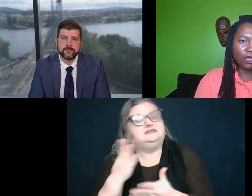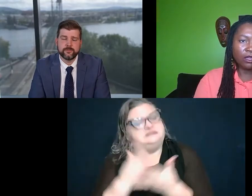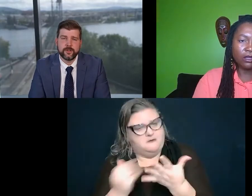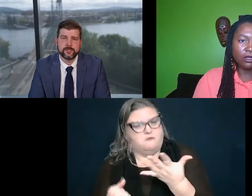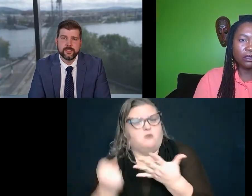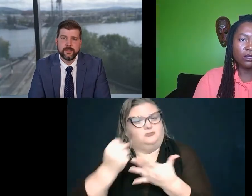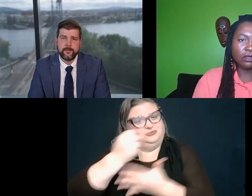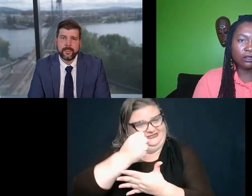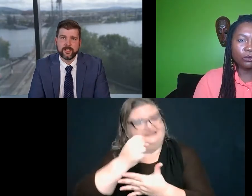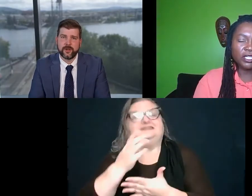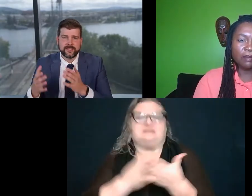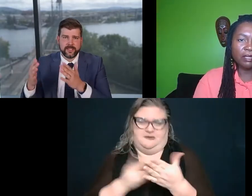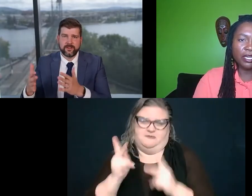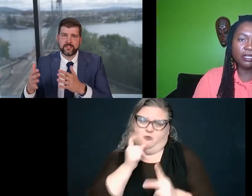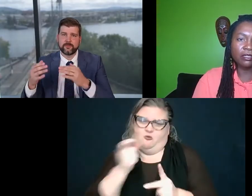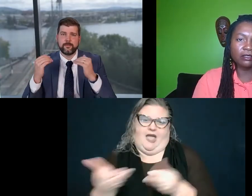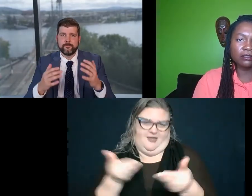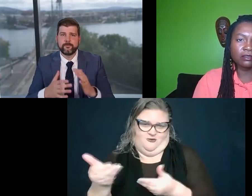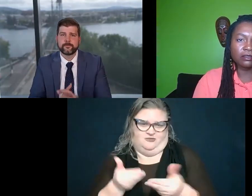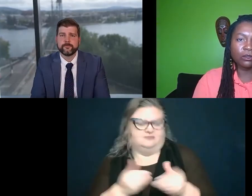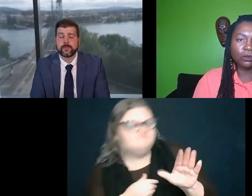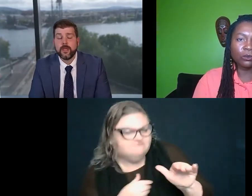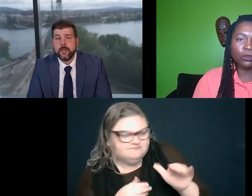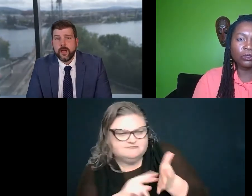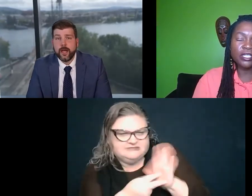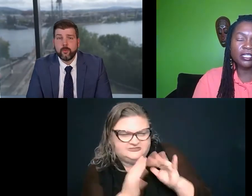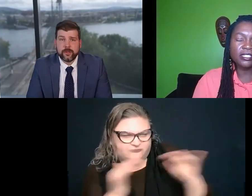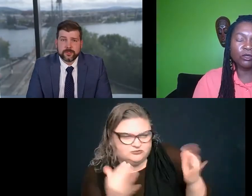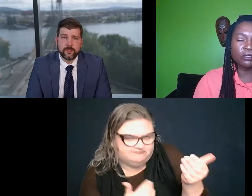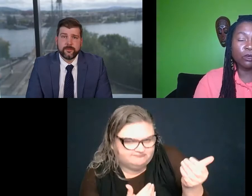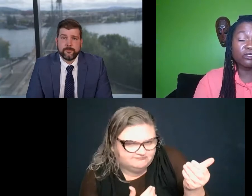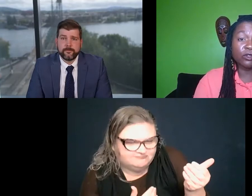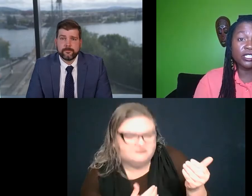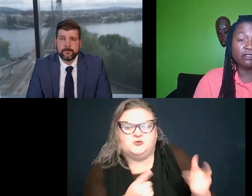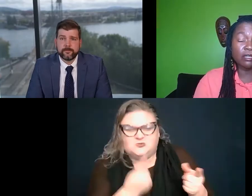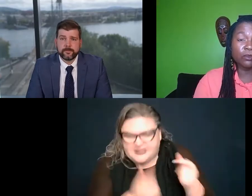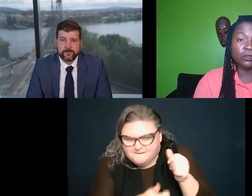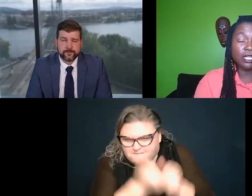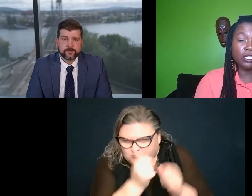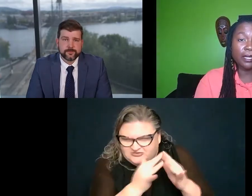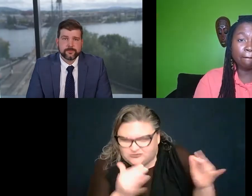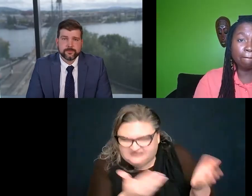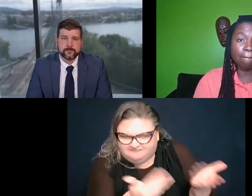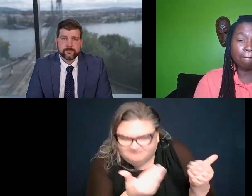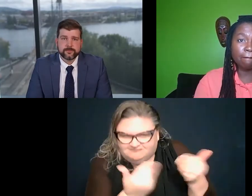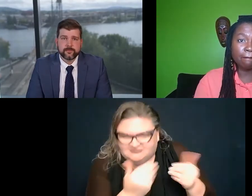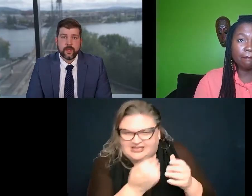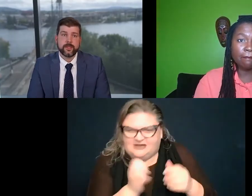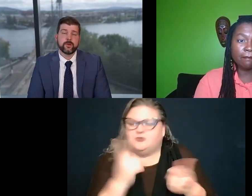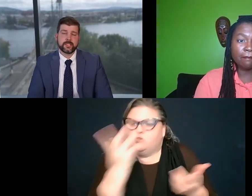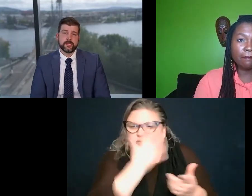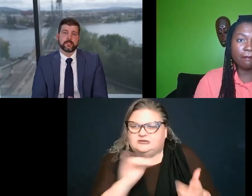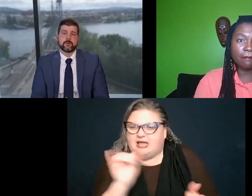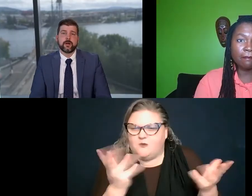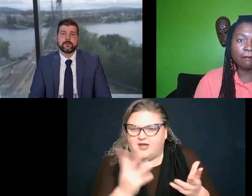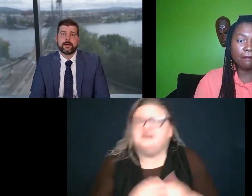hiring of some folks. So I take what advice. What does that mean, Mike? Well, when you say it has the most diverse executive team, what's that look like? Yeah,